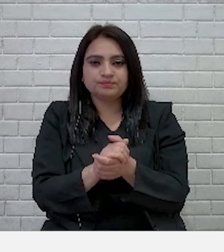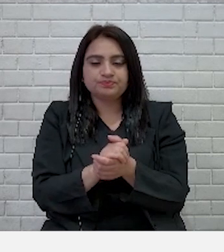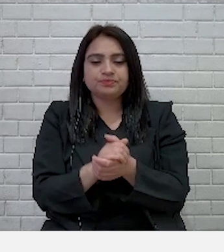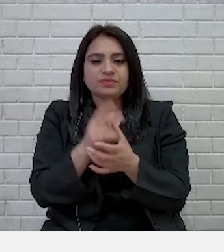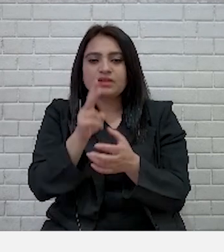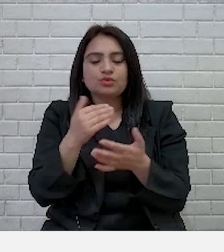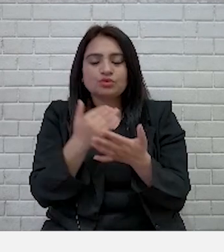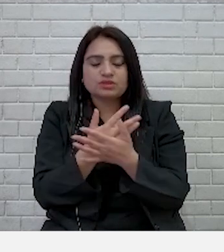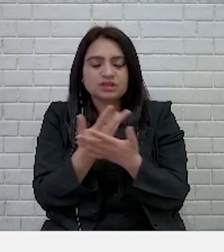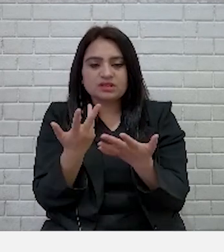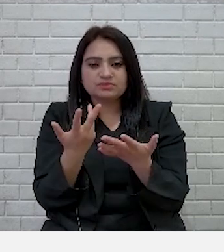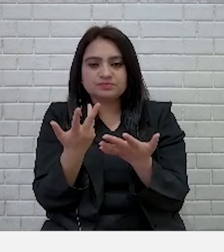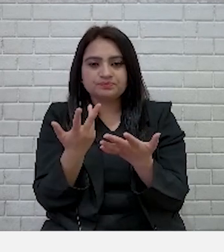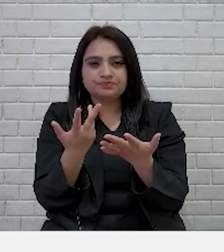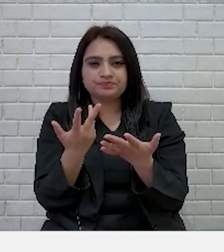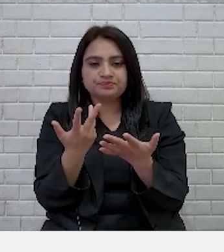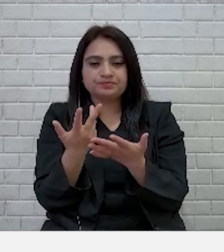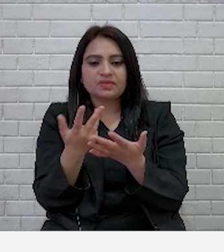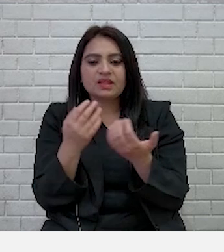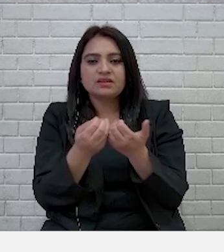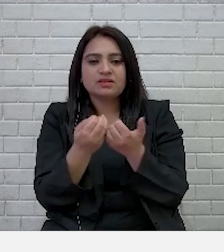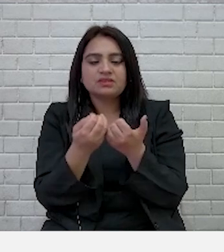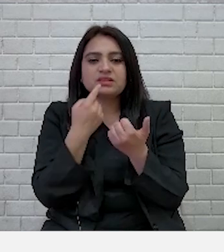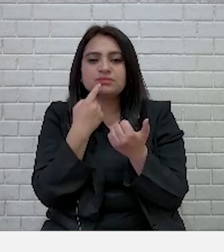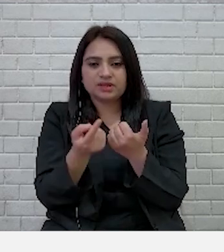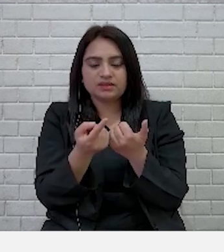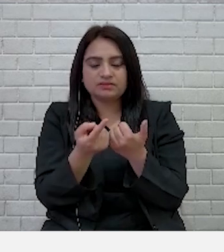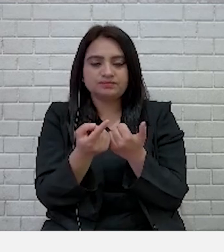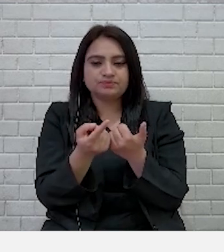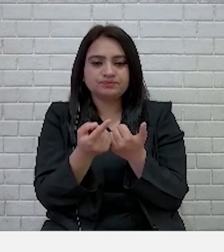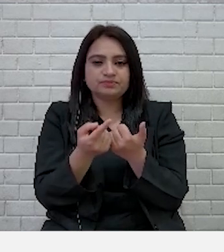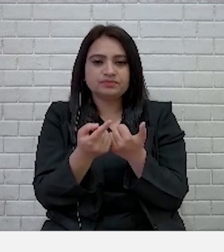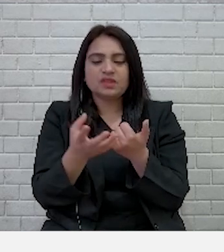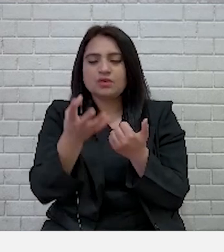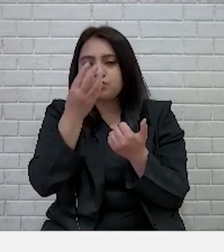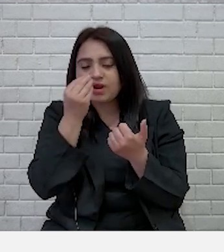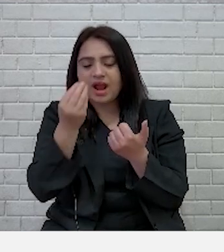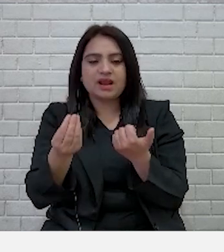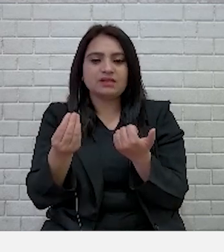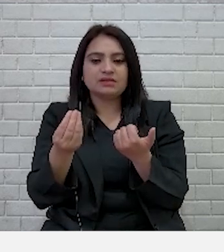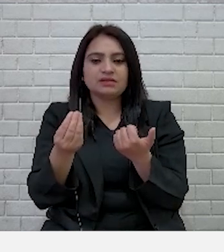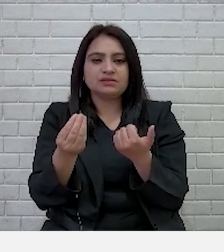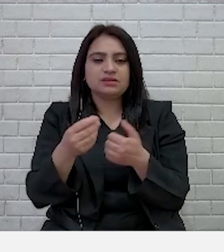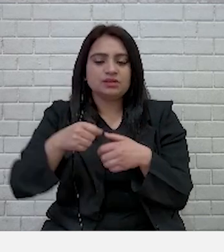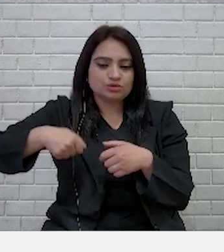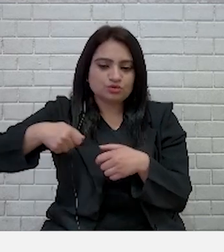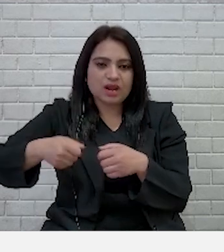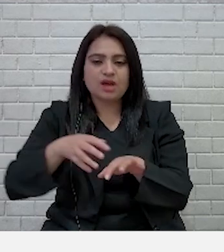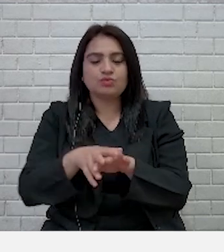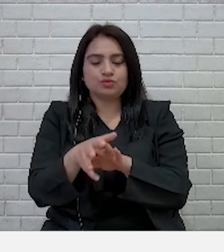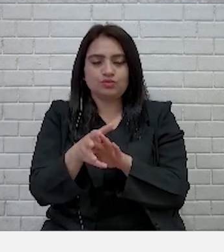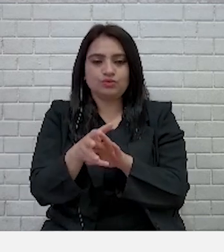it. So the old textile becomes bags, pouch or dog beds, etc. We do it either by